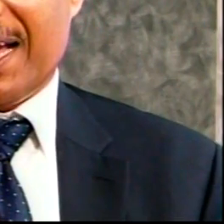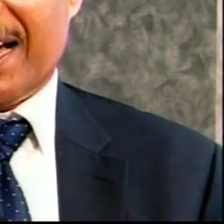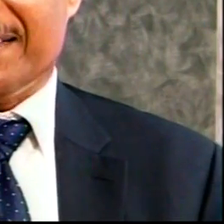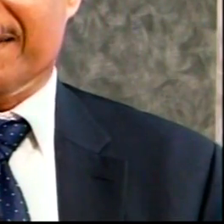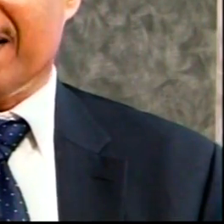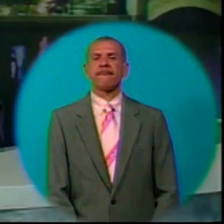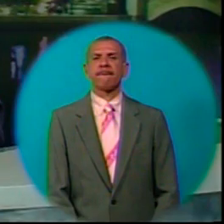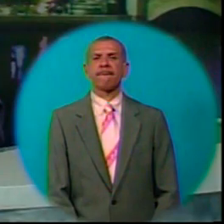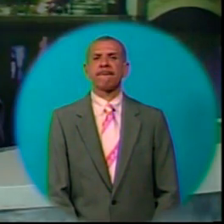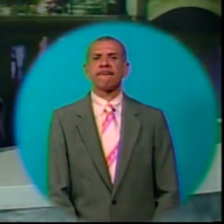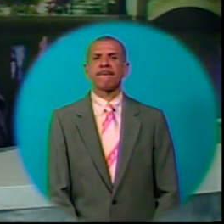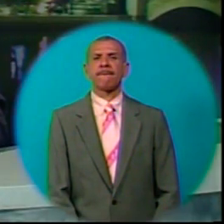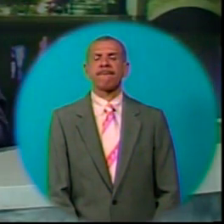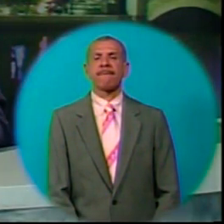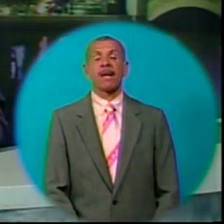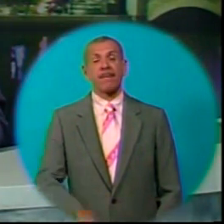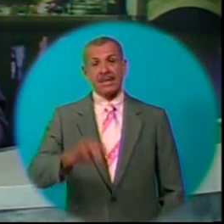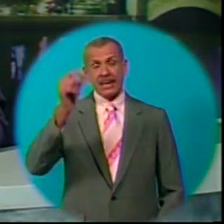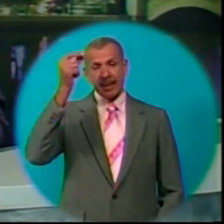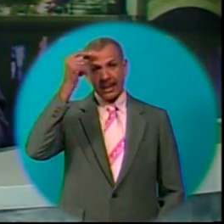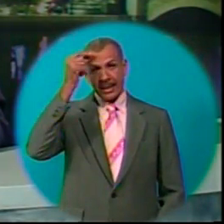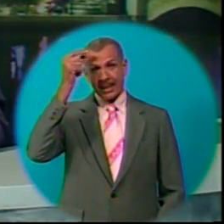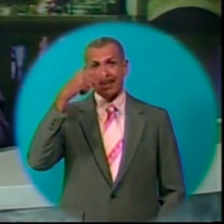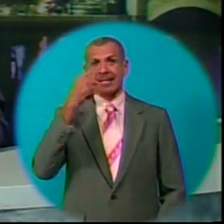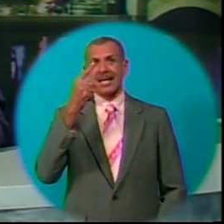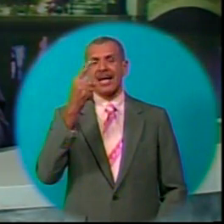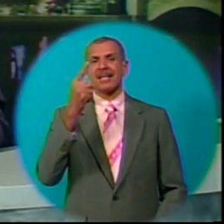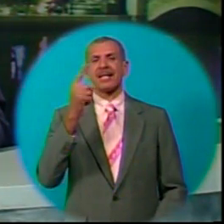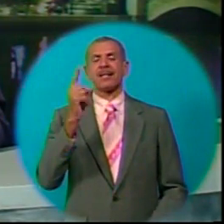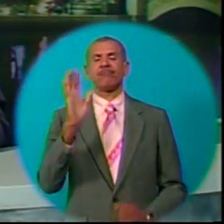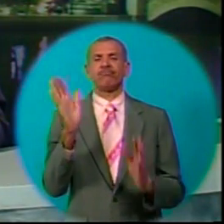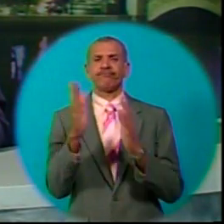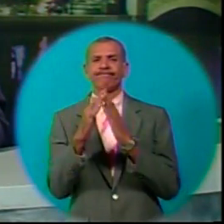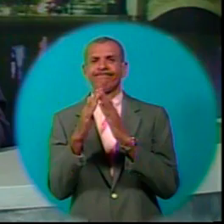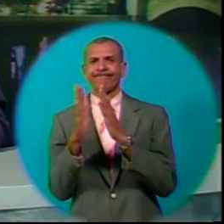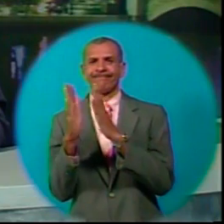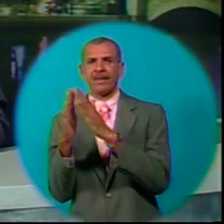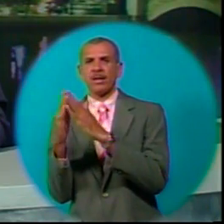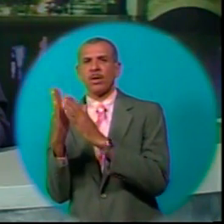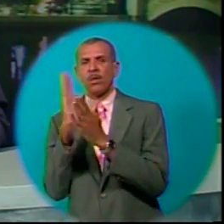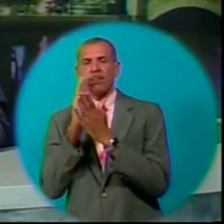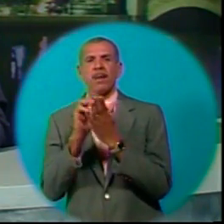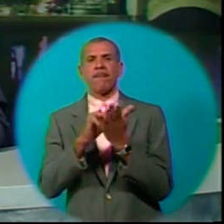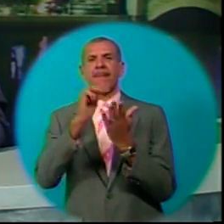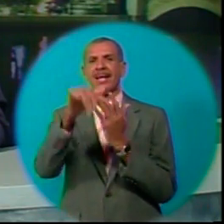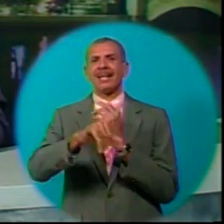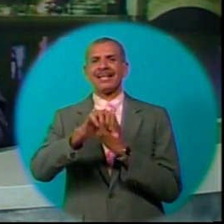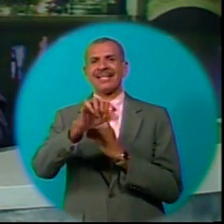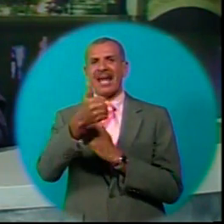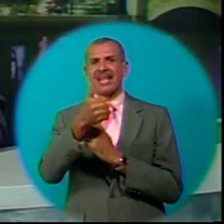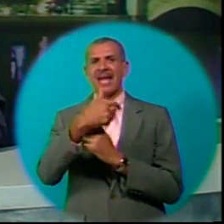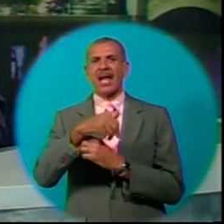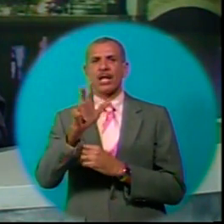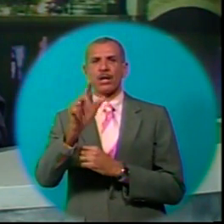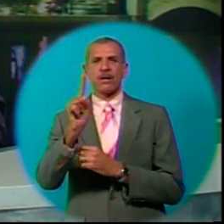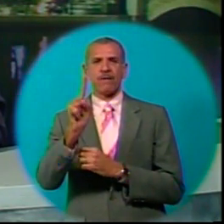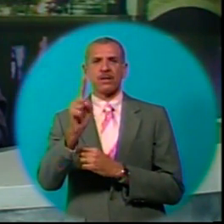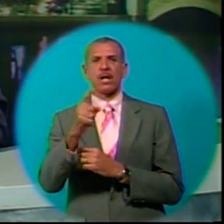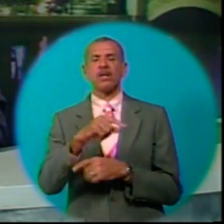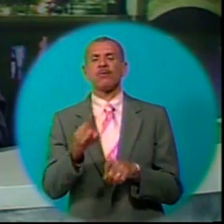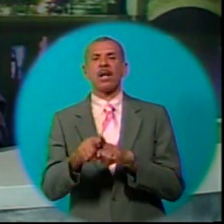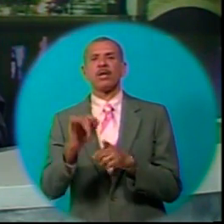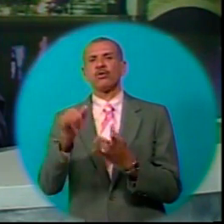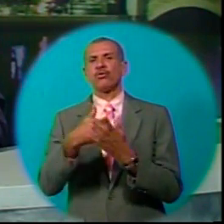future. Mr. Gill says the series of assemblies will be held on May 10th and 31st, as well as June